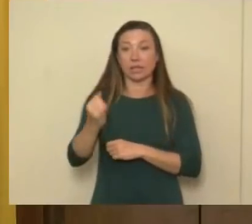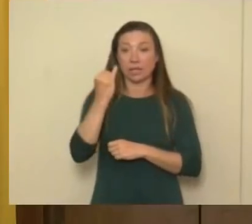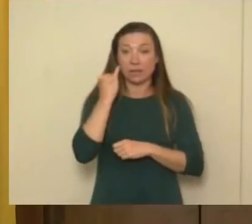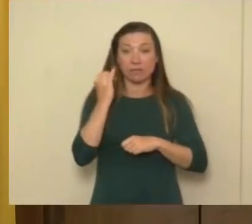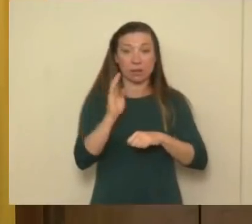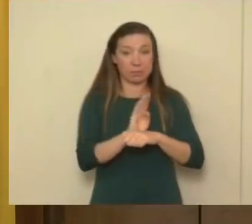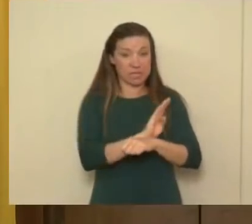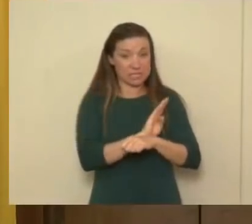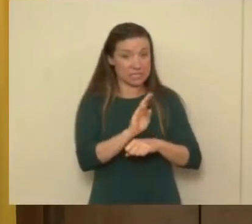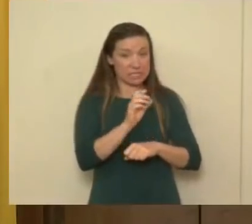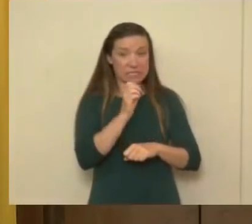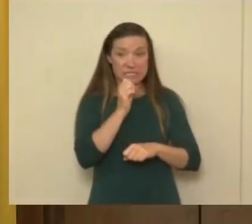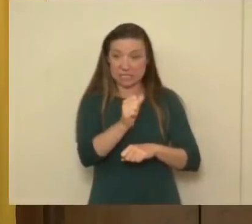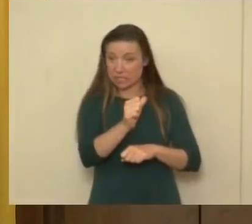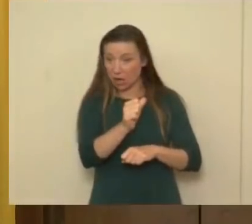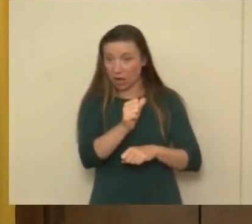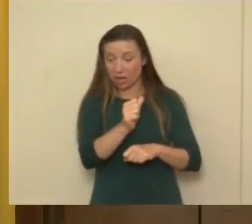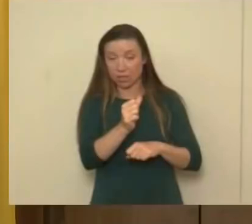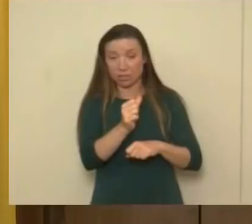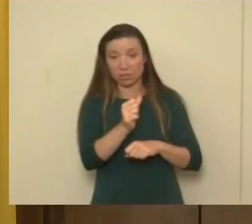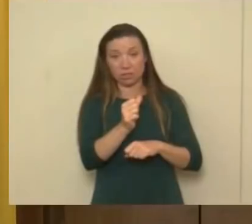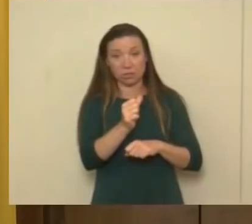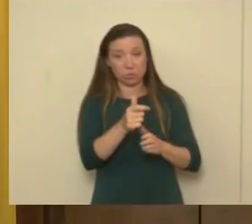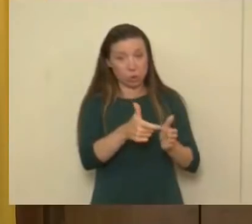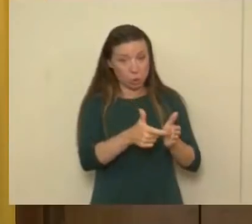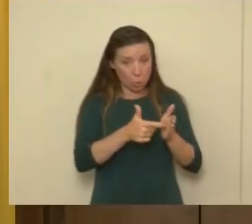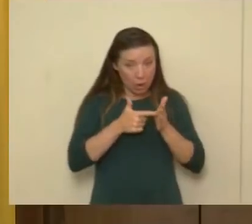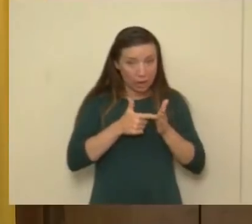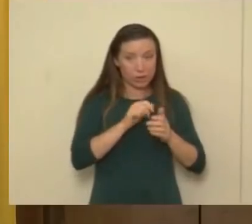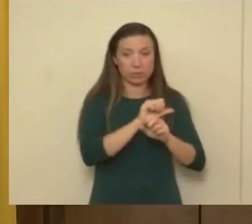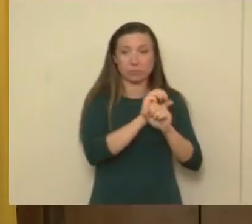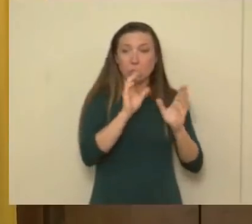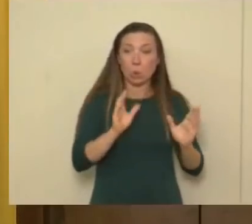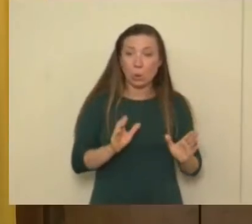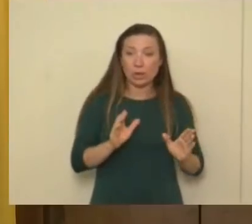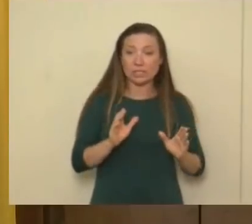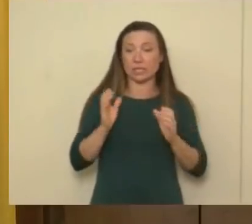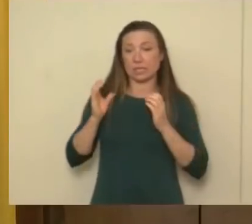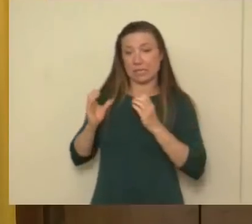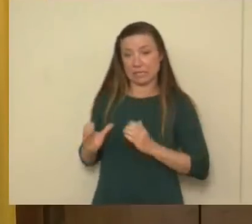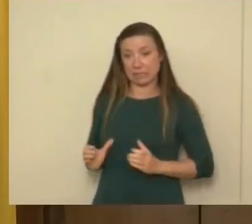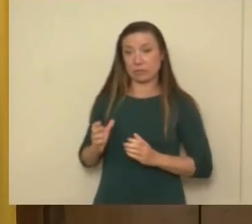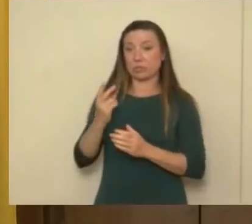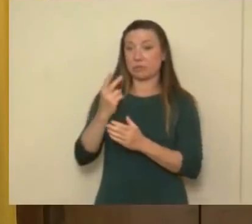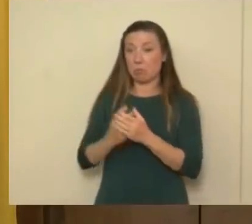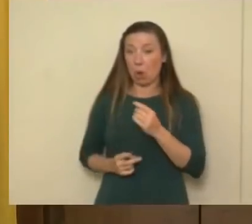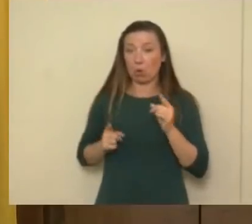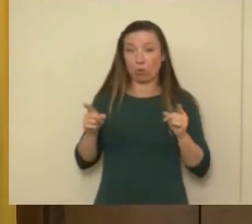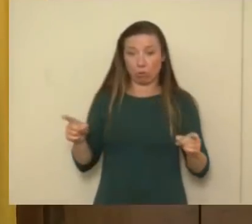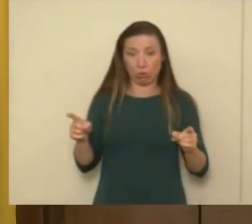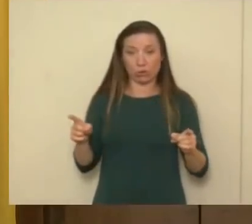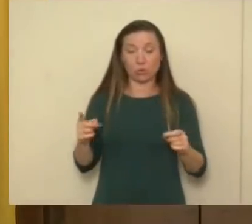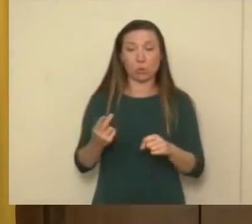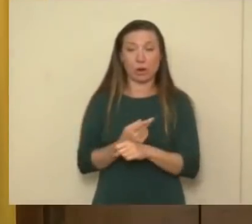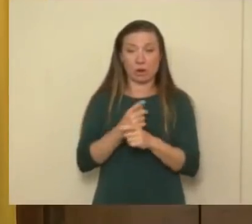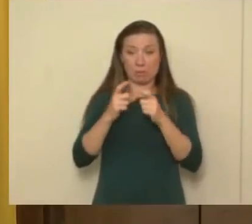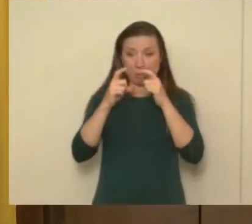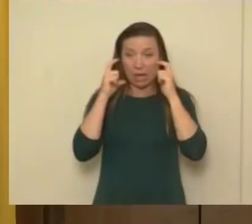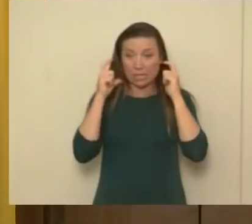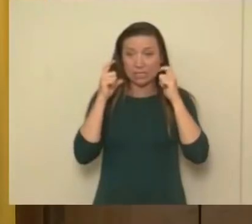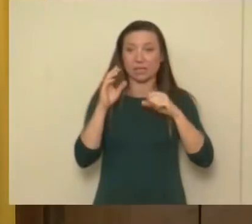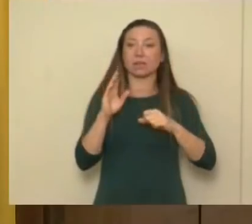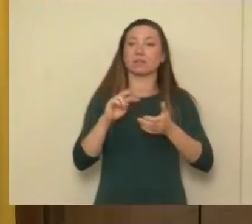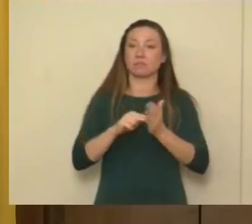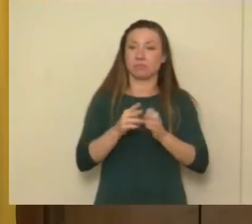their employees and with folks visiting a business, the mask requirement, that business owner gets a $100